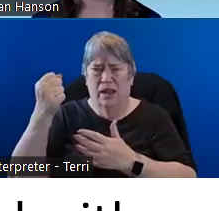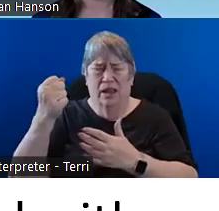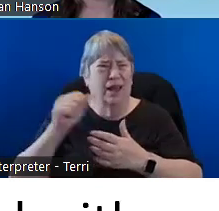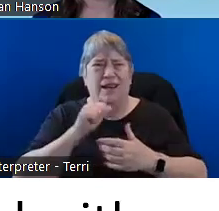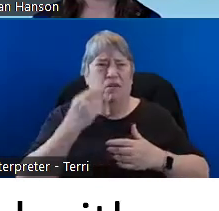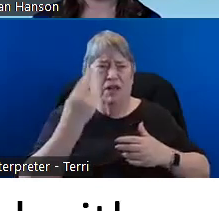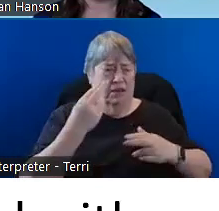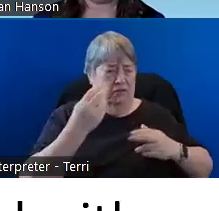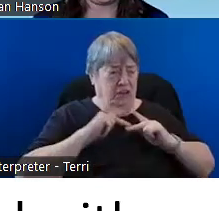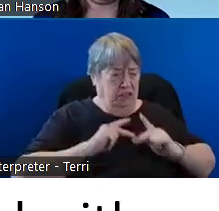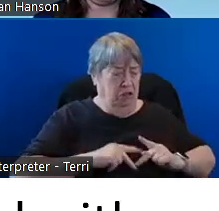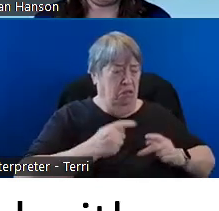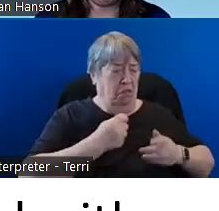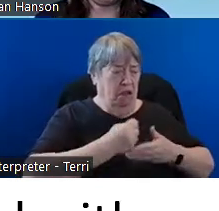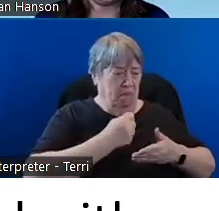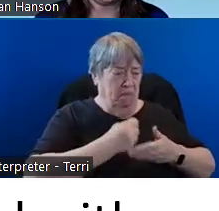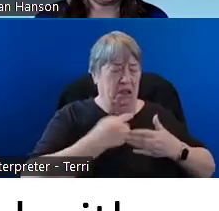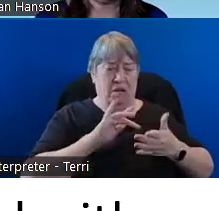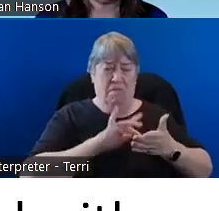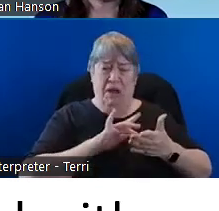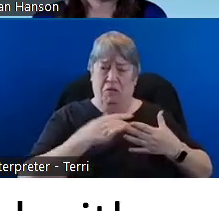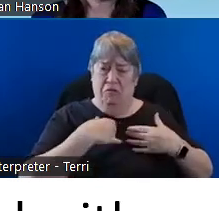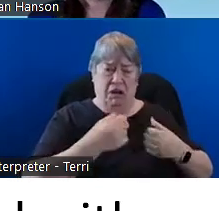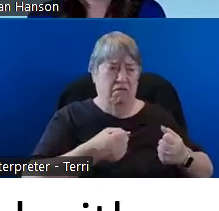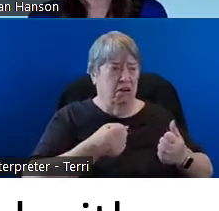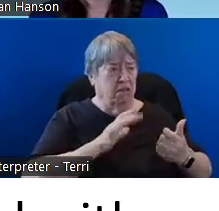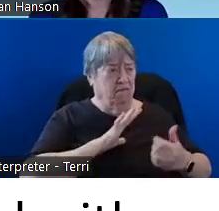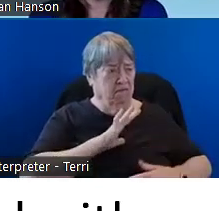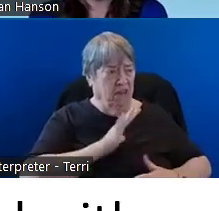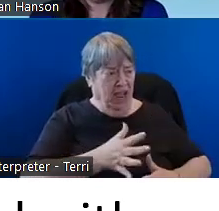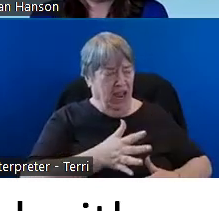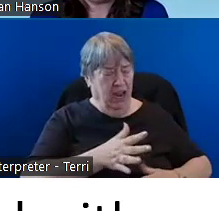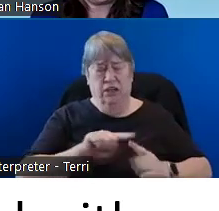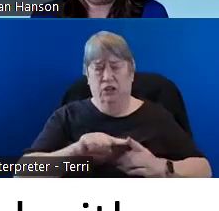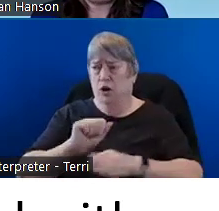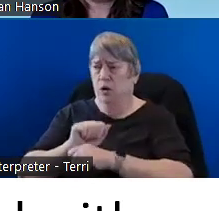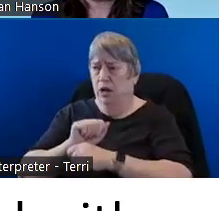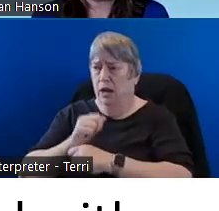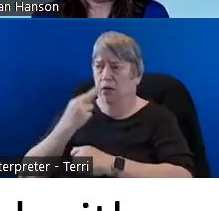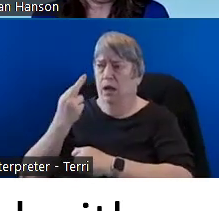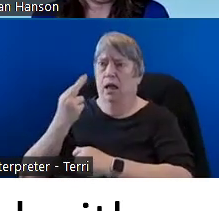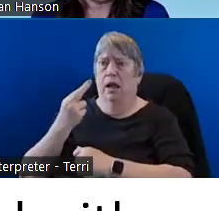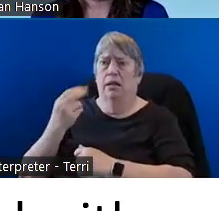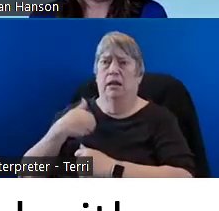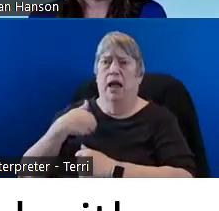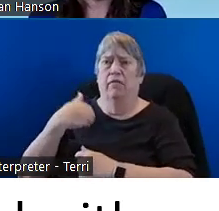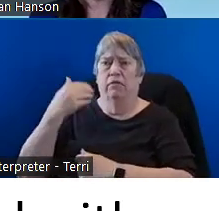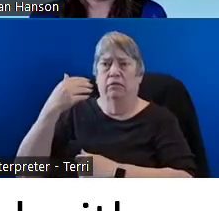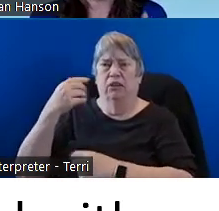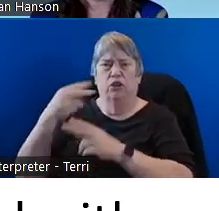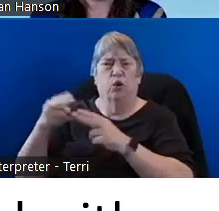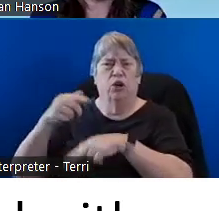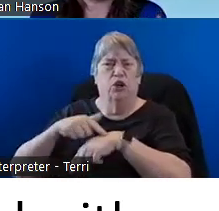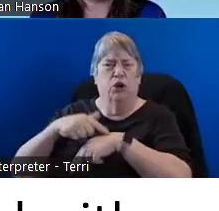therapy, and at home before returning to work. So she worked with our VR program to kind of